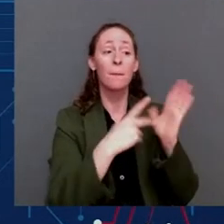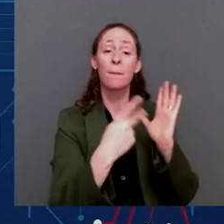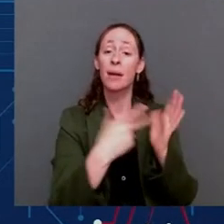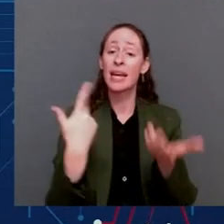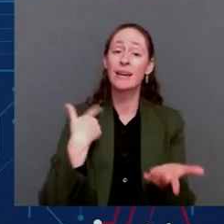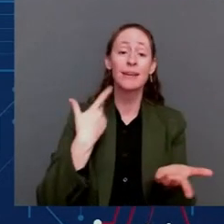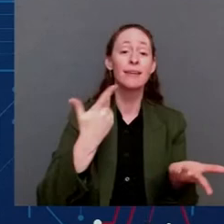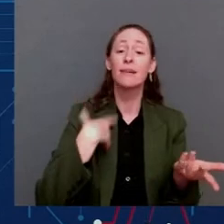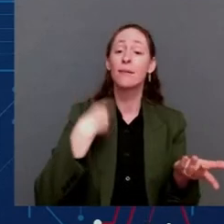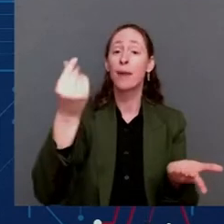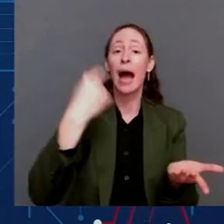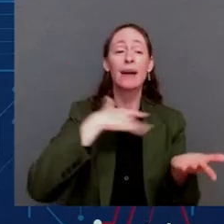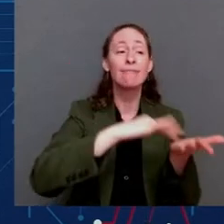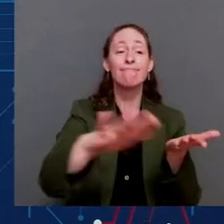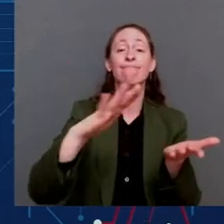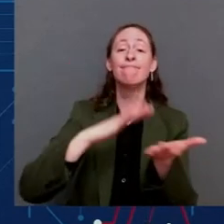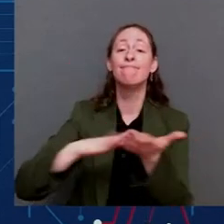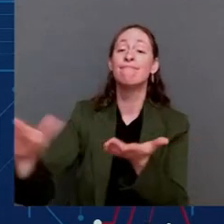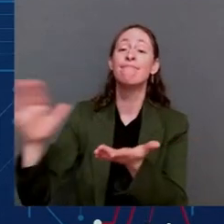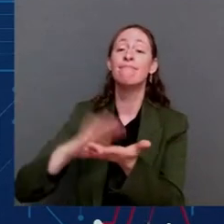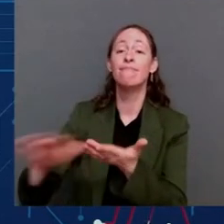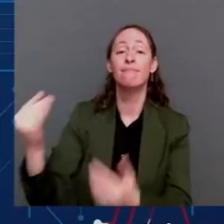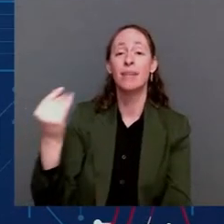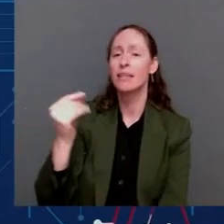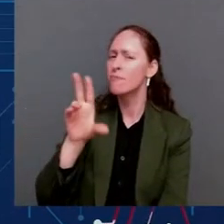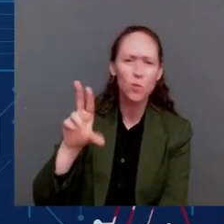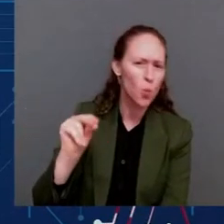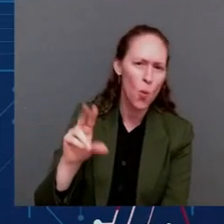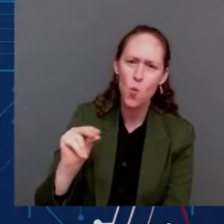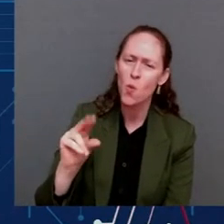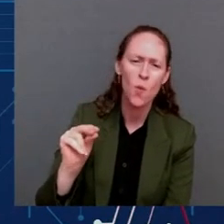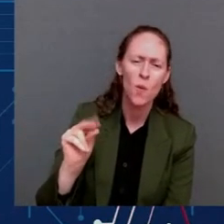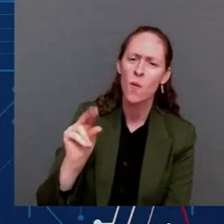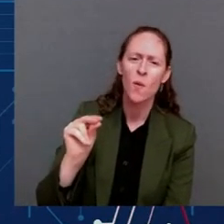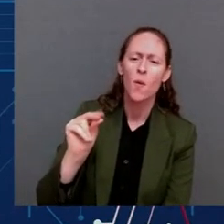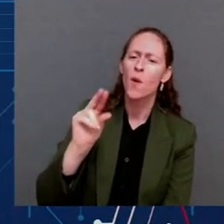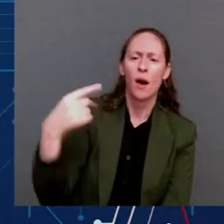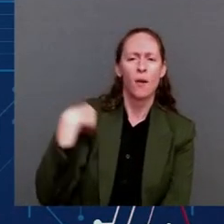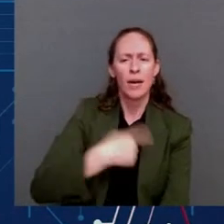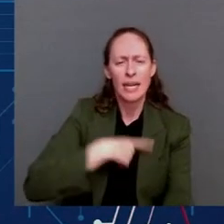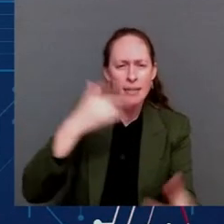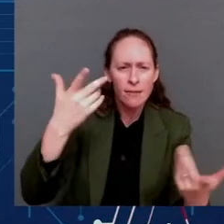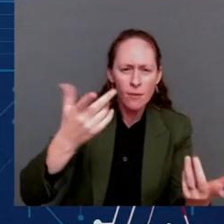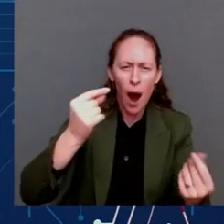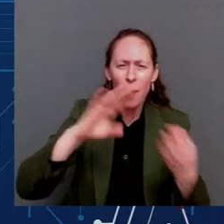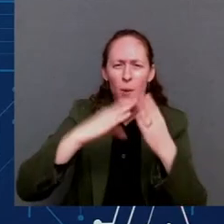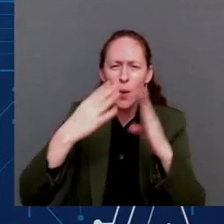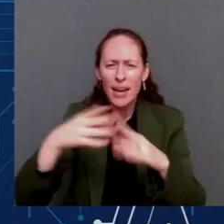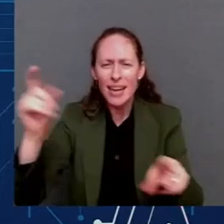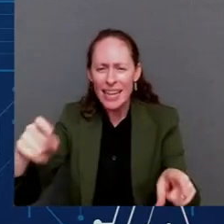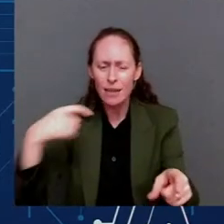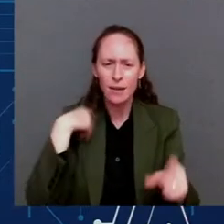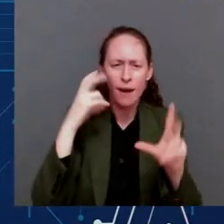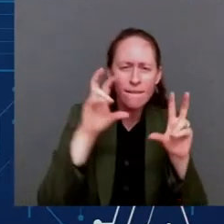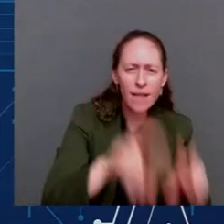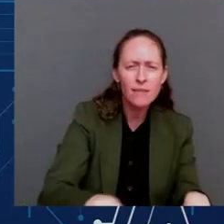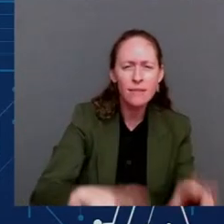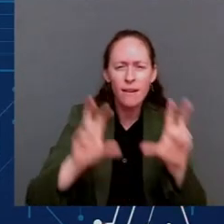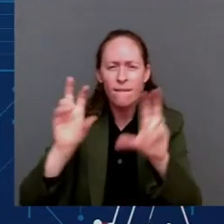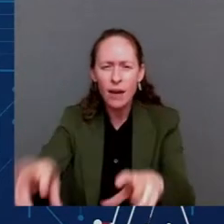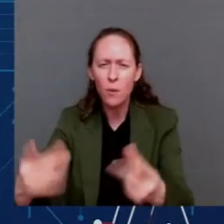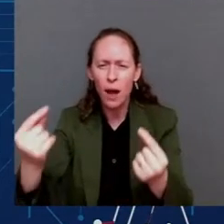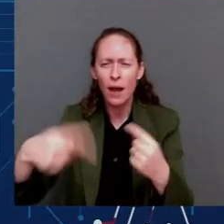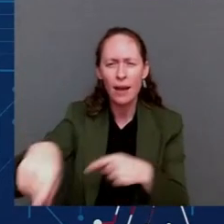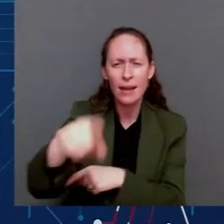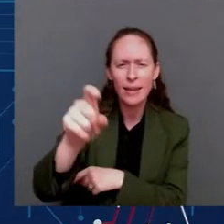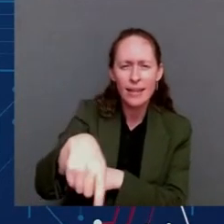American workers, small businesses, and the communities there. It means companies partnering with community colleges and technical schools